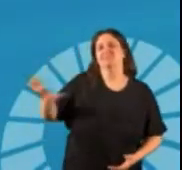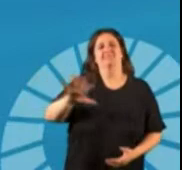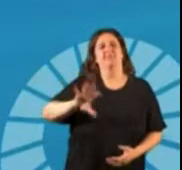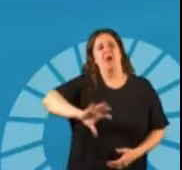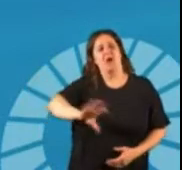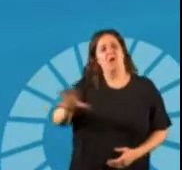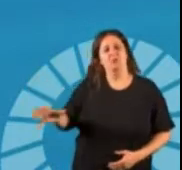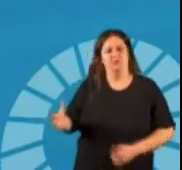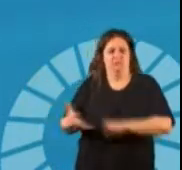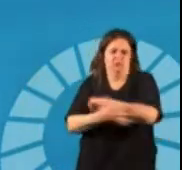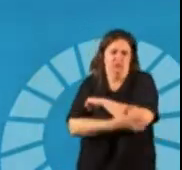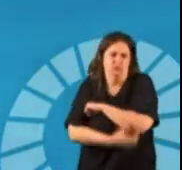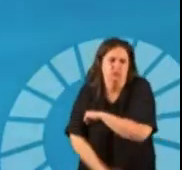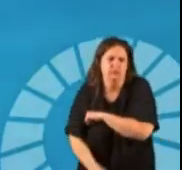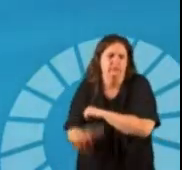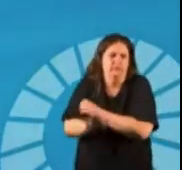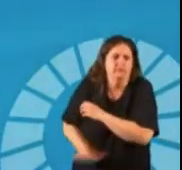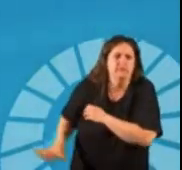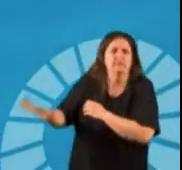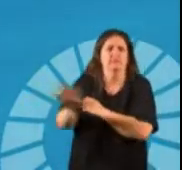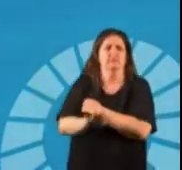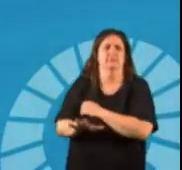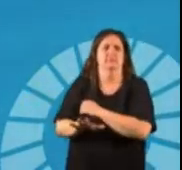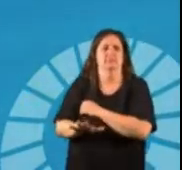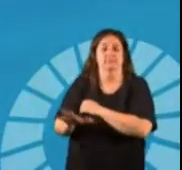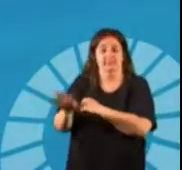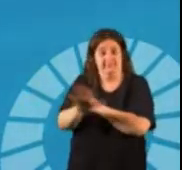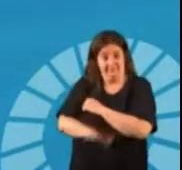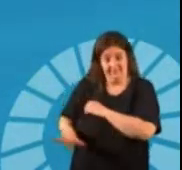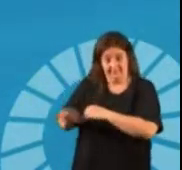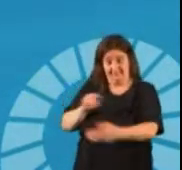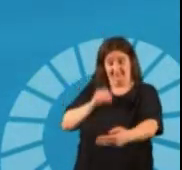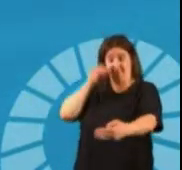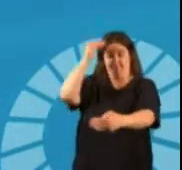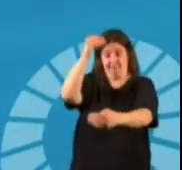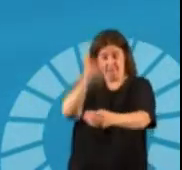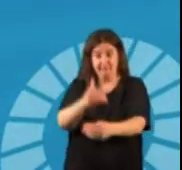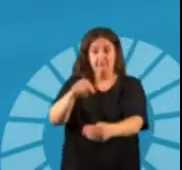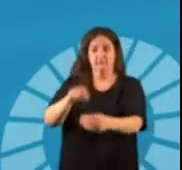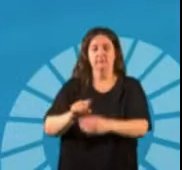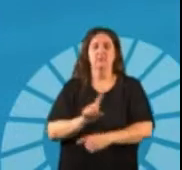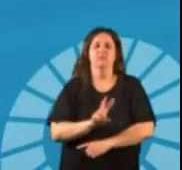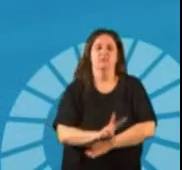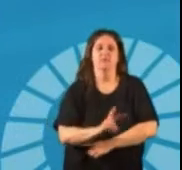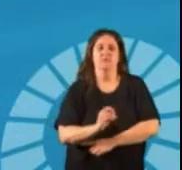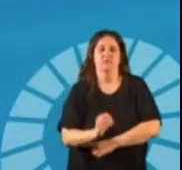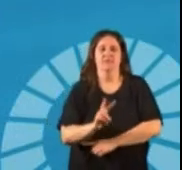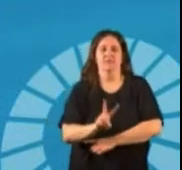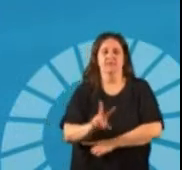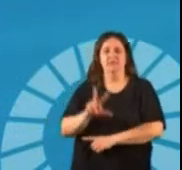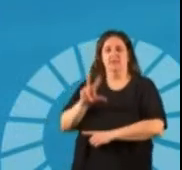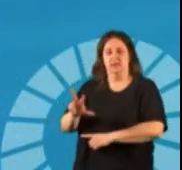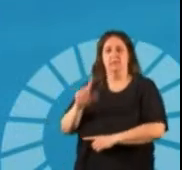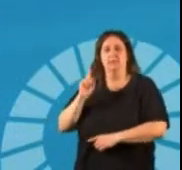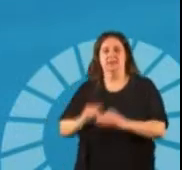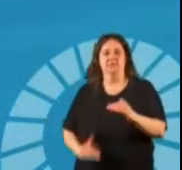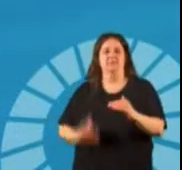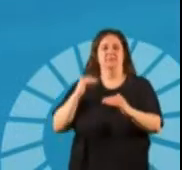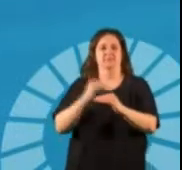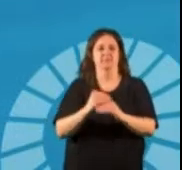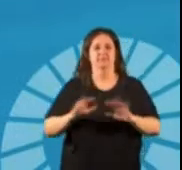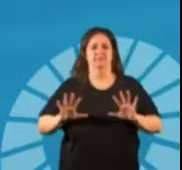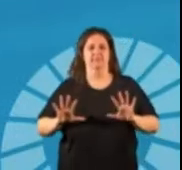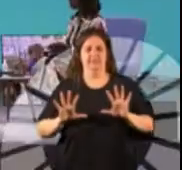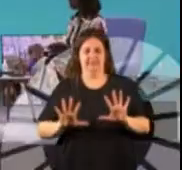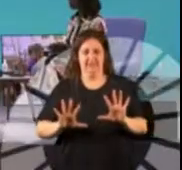12 African countries, and most importantly, improve the lives of an estimated 160 million women.